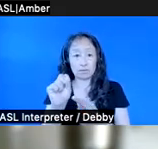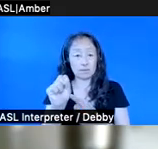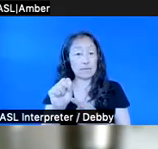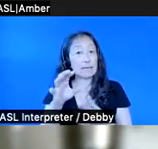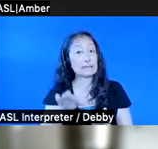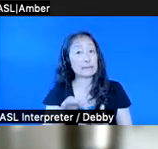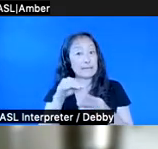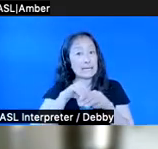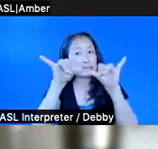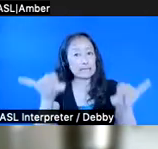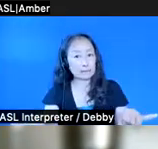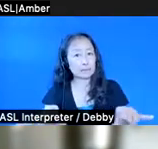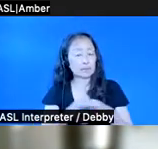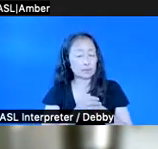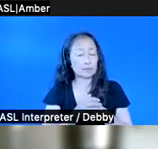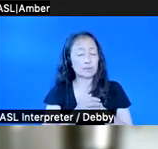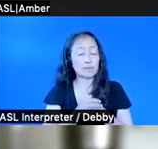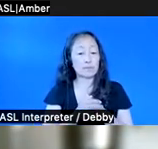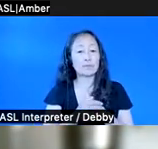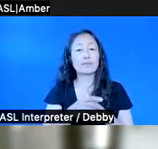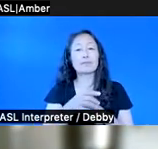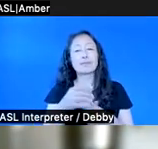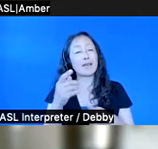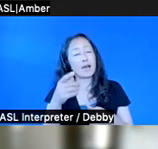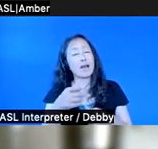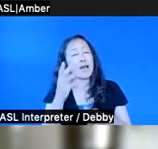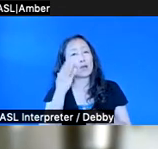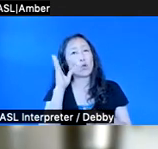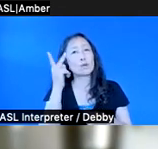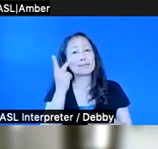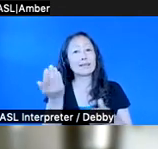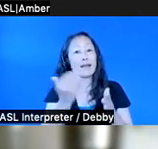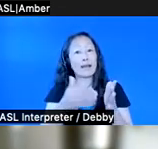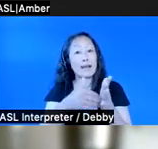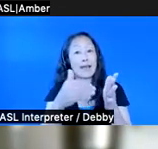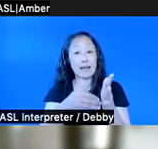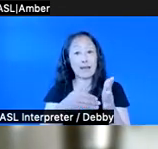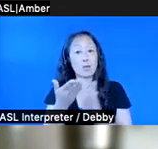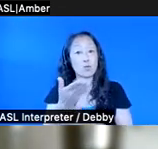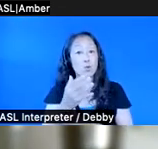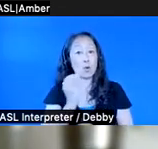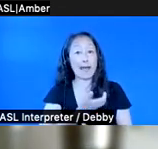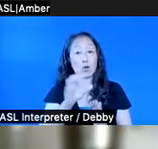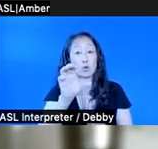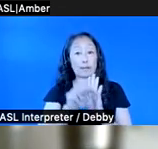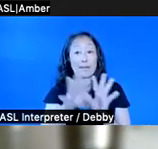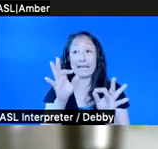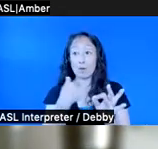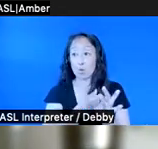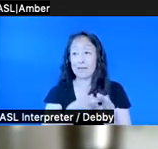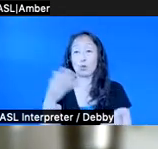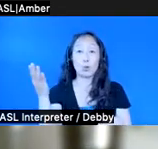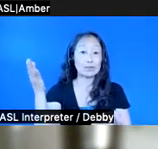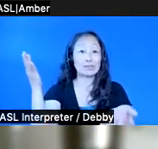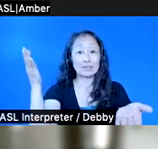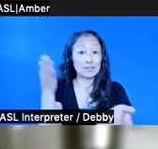again through our entire curriculum. You know, if we could have ended sexual violence by